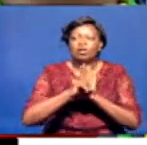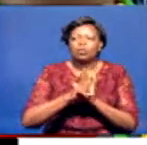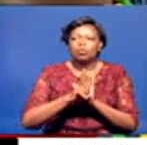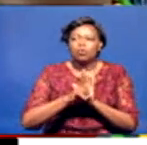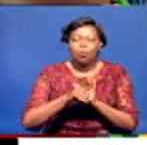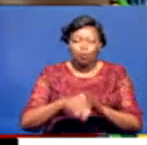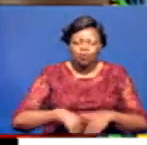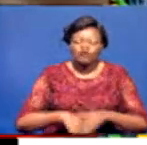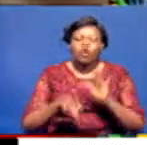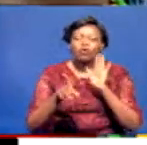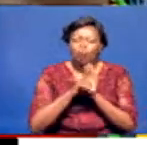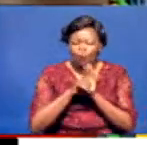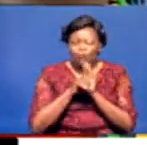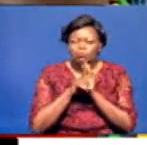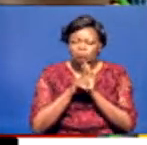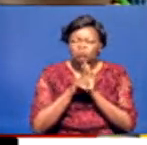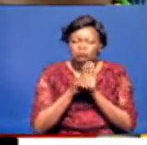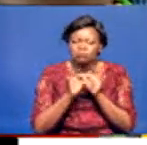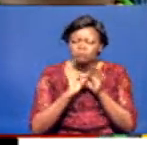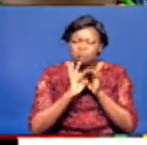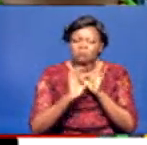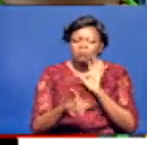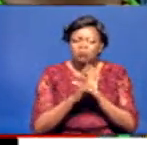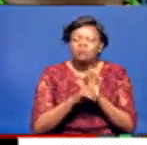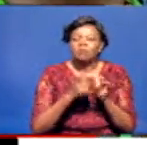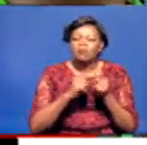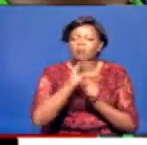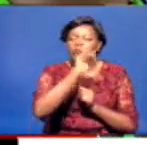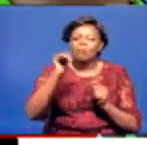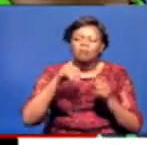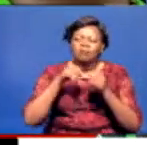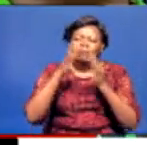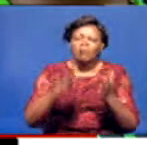law. We shall be asking our followers not to hurl